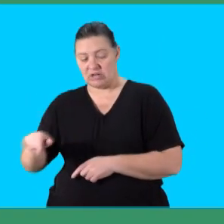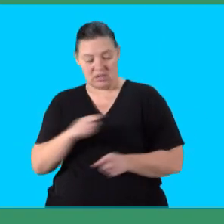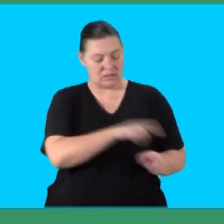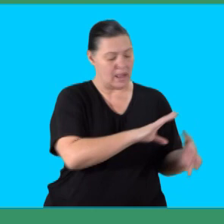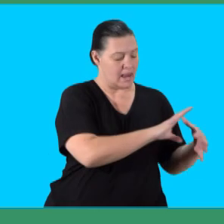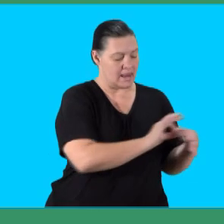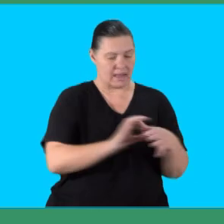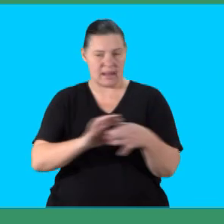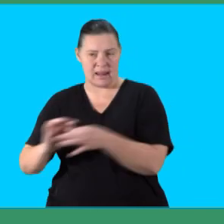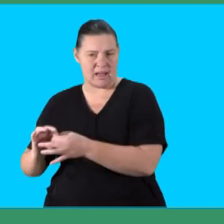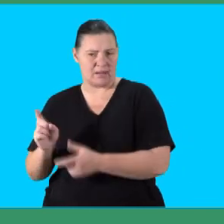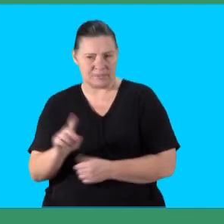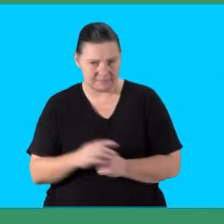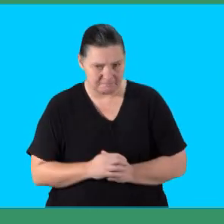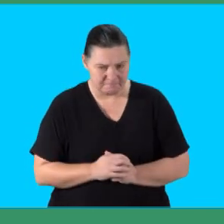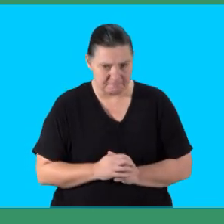tertiary sectors.